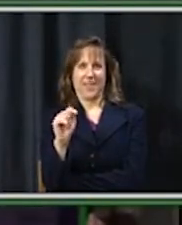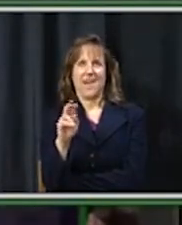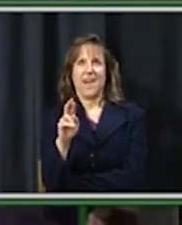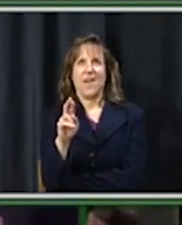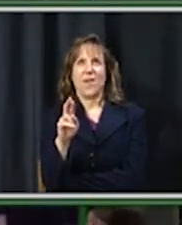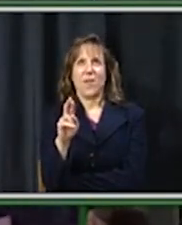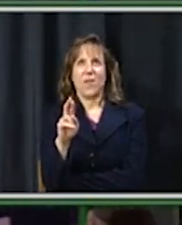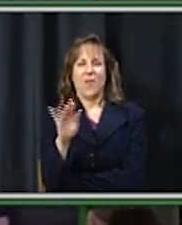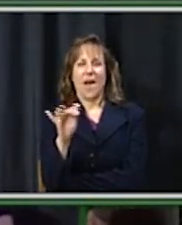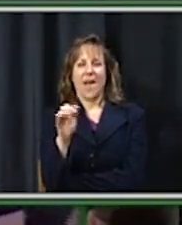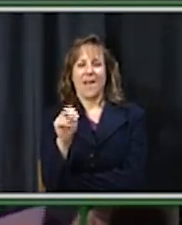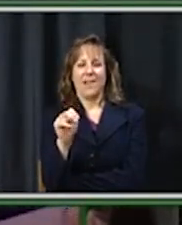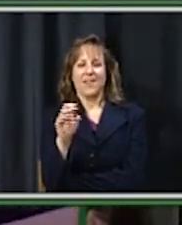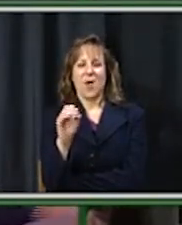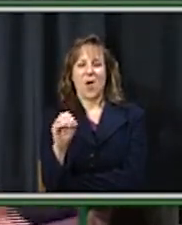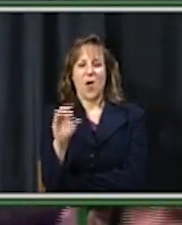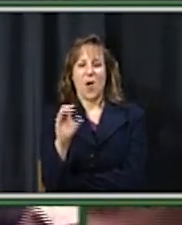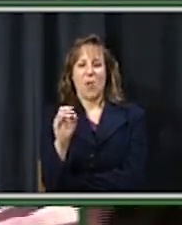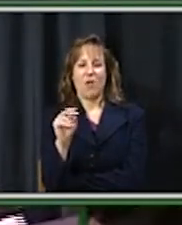Ryan O'Connor.